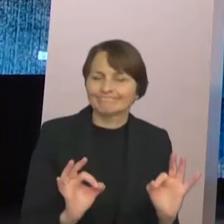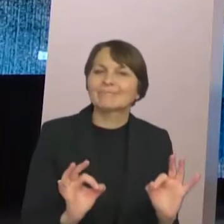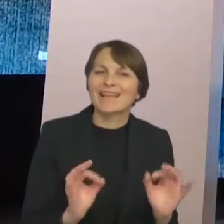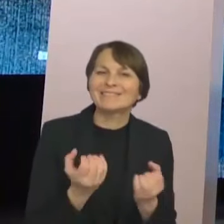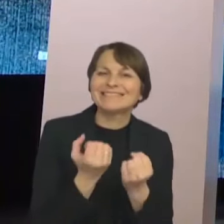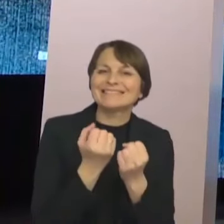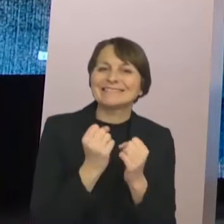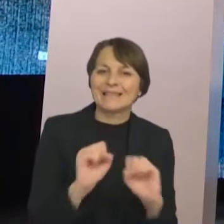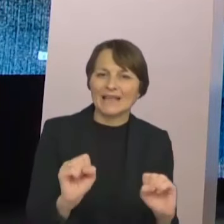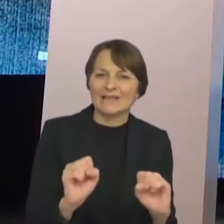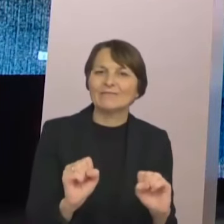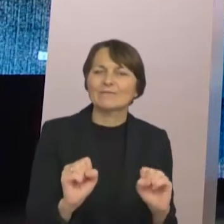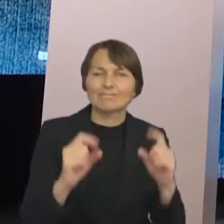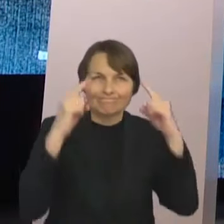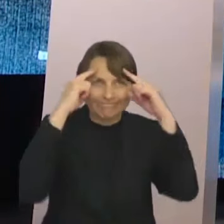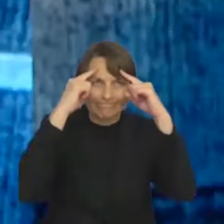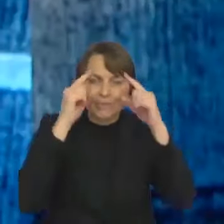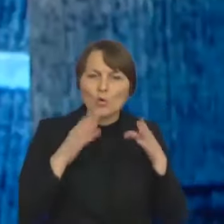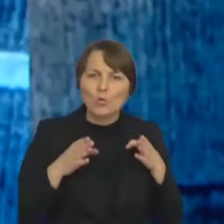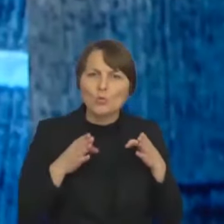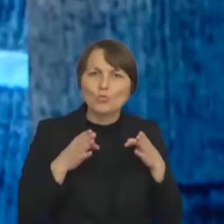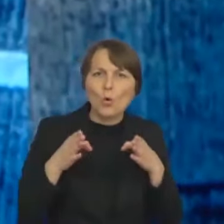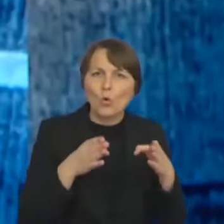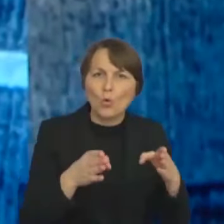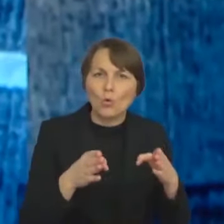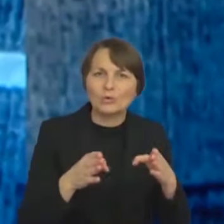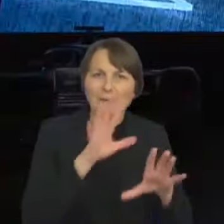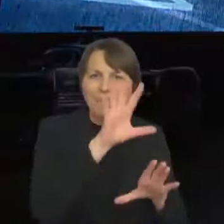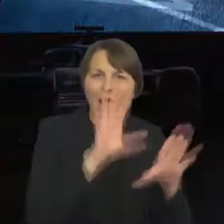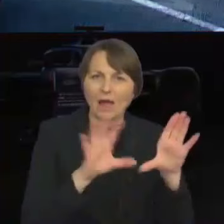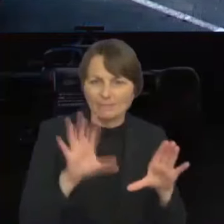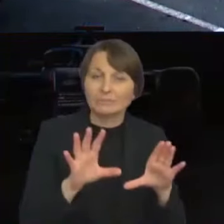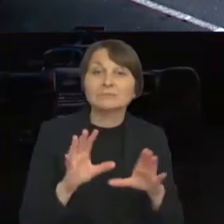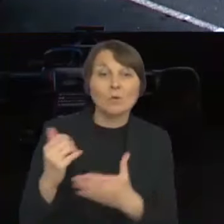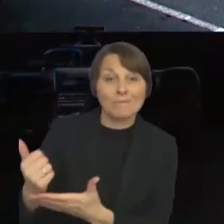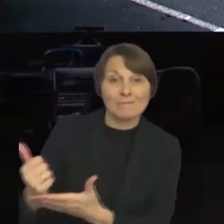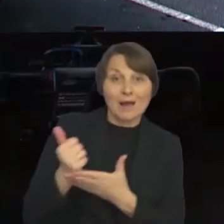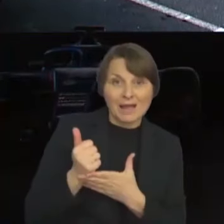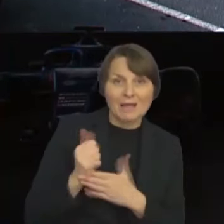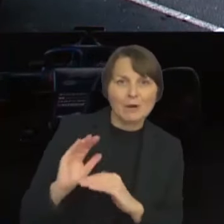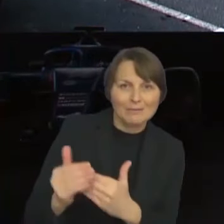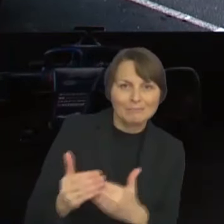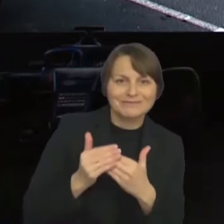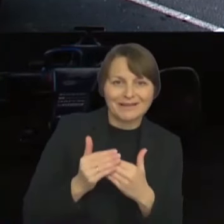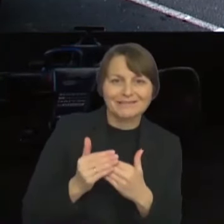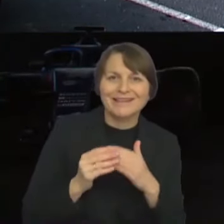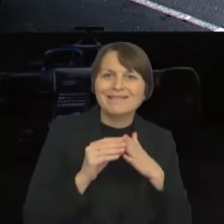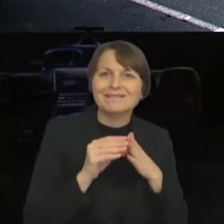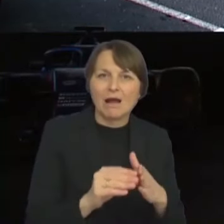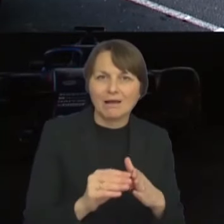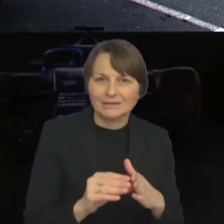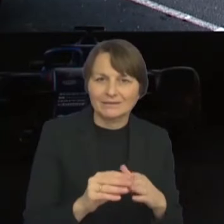safety roadmap with safety coaches. So detecting, guiding, and acting are the three missions of the Renault safety